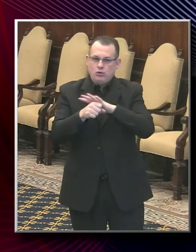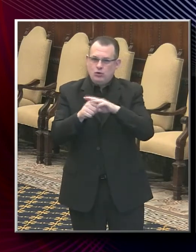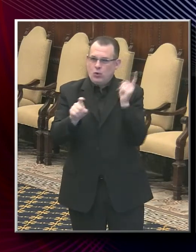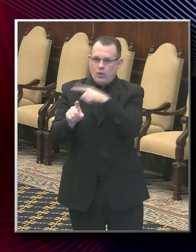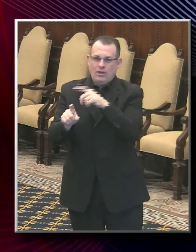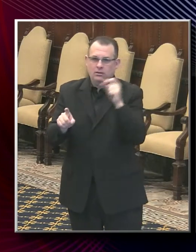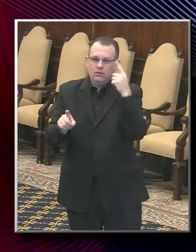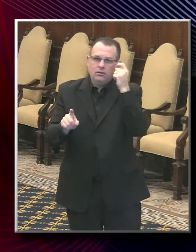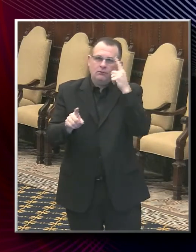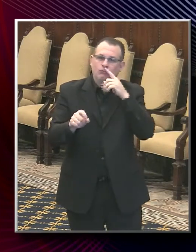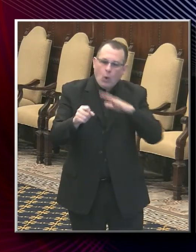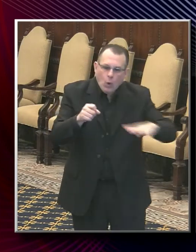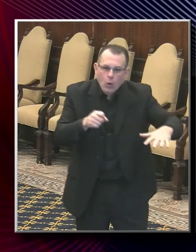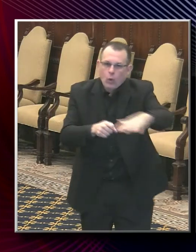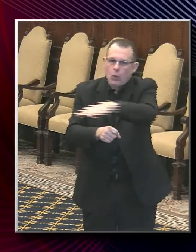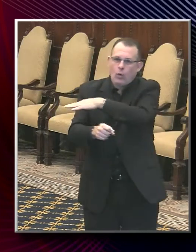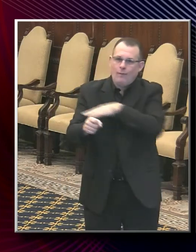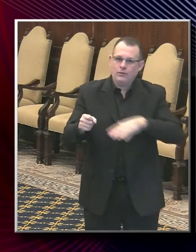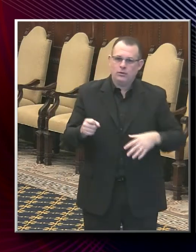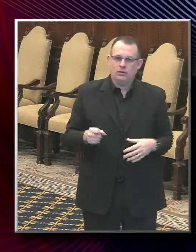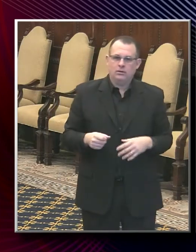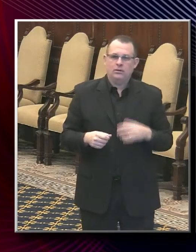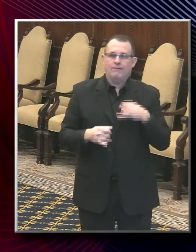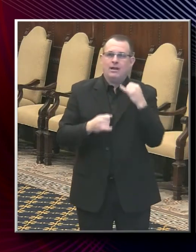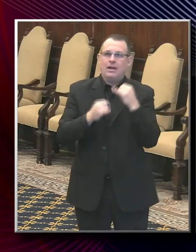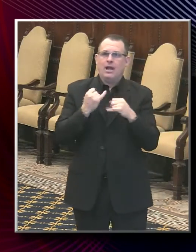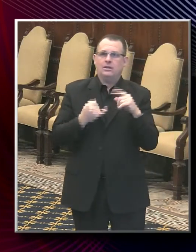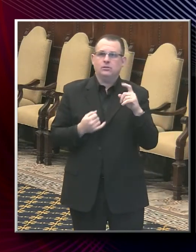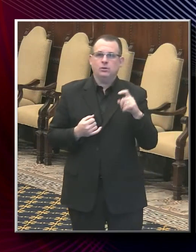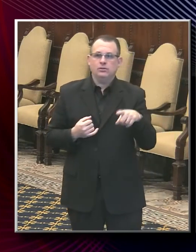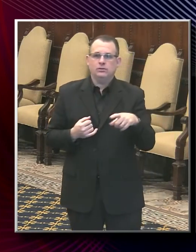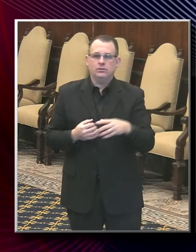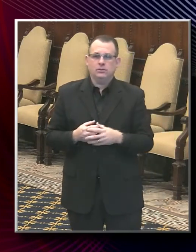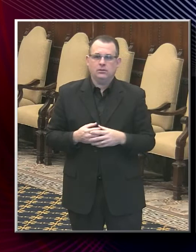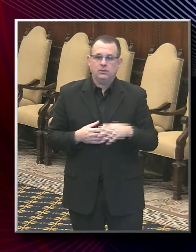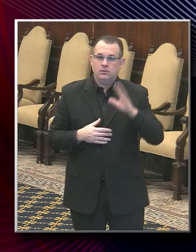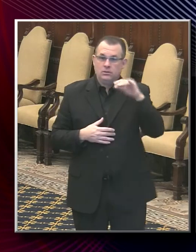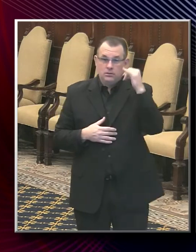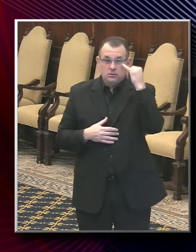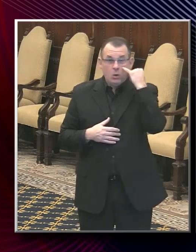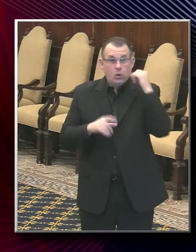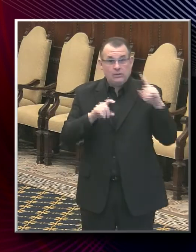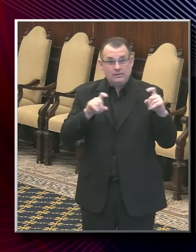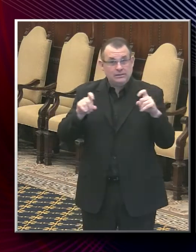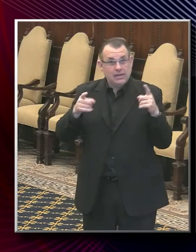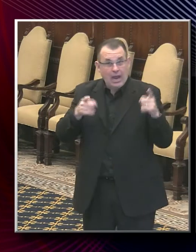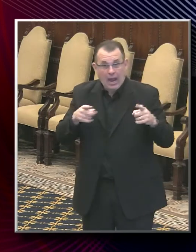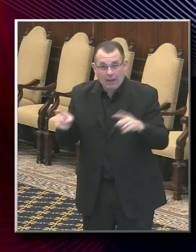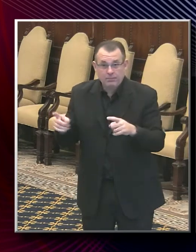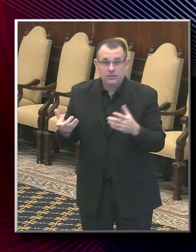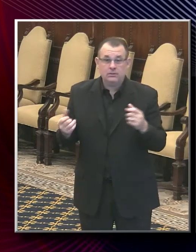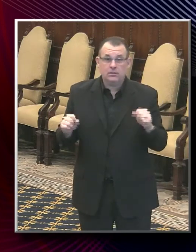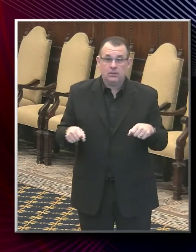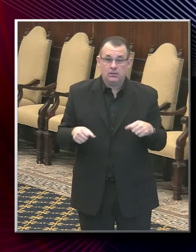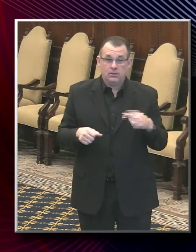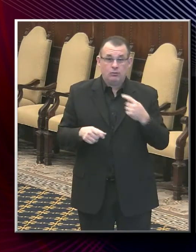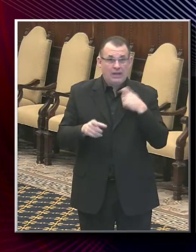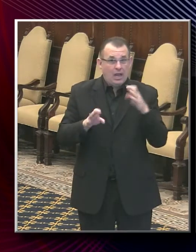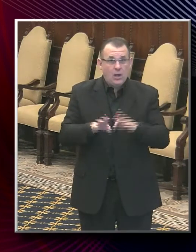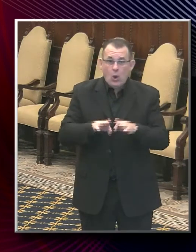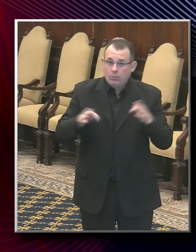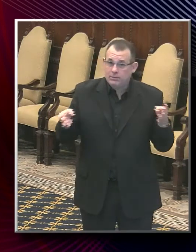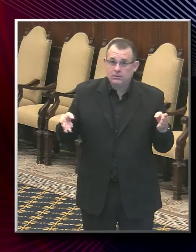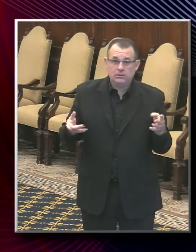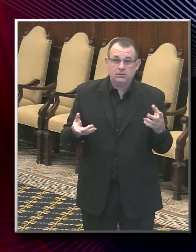And also my last question is, if this testing can be done and we can reopen